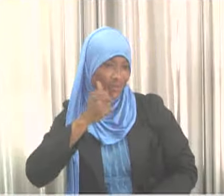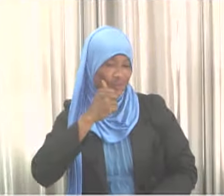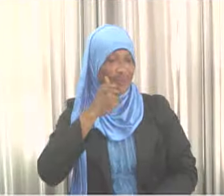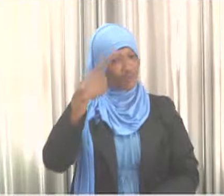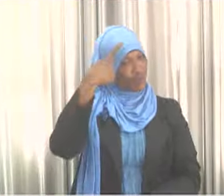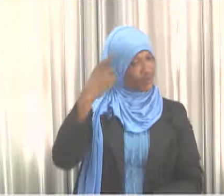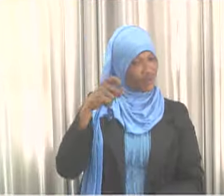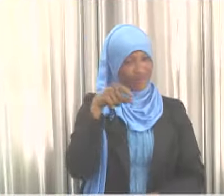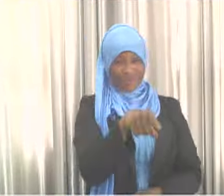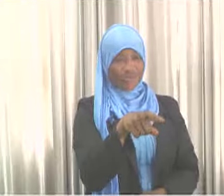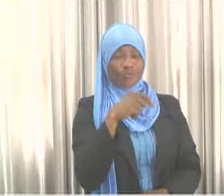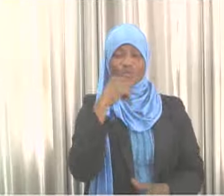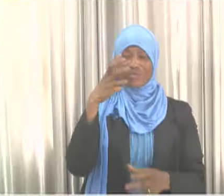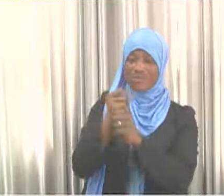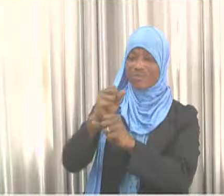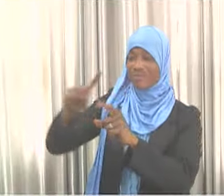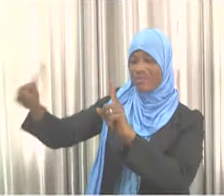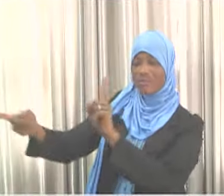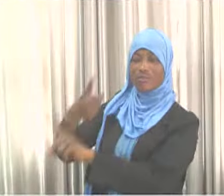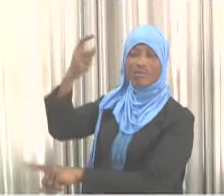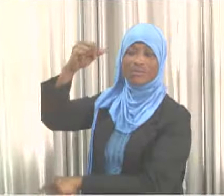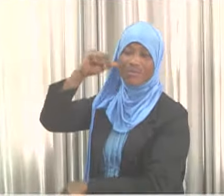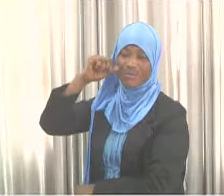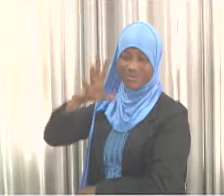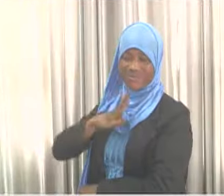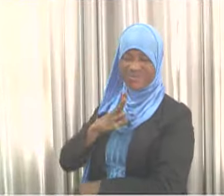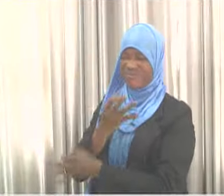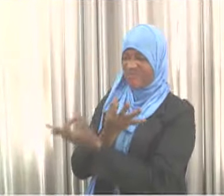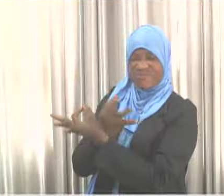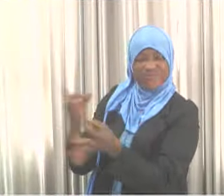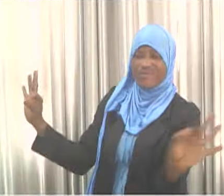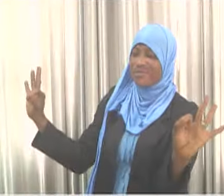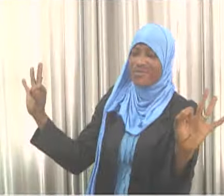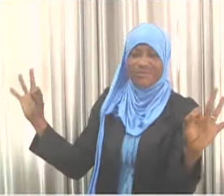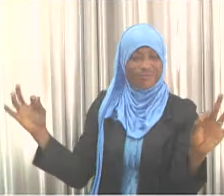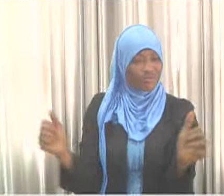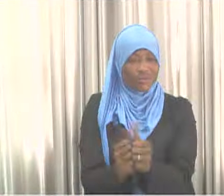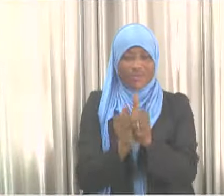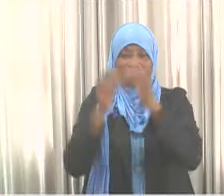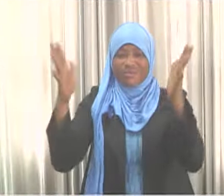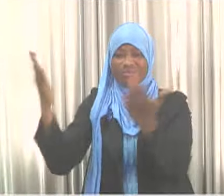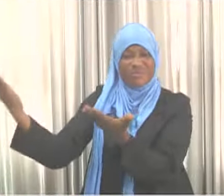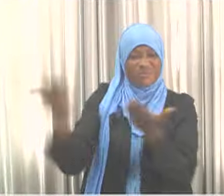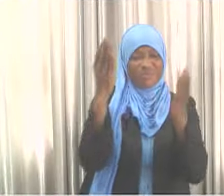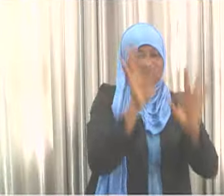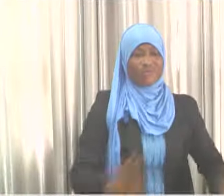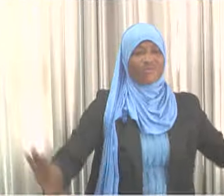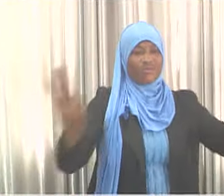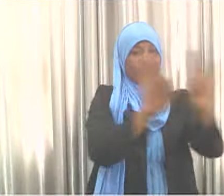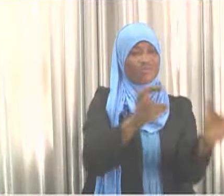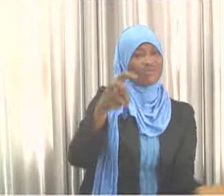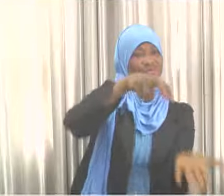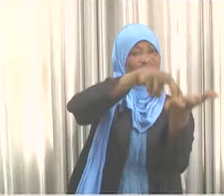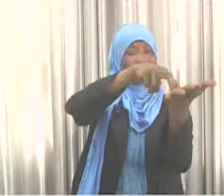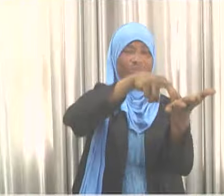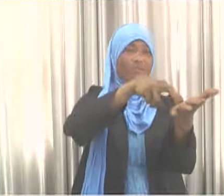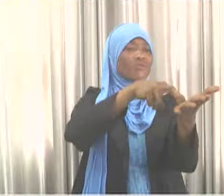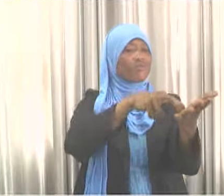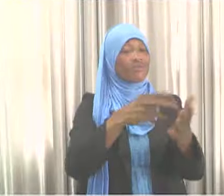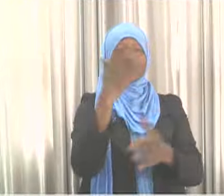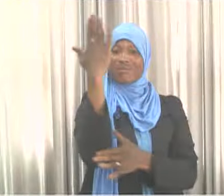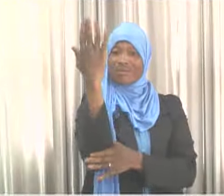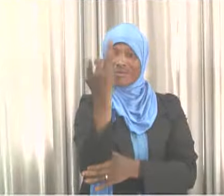Because you not go get something as a first lady, you go freely without bringing something where go stand the test of time. And so